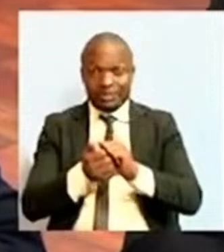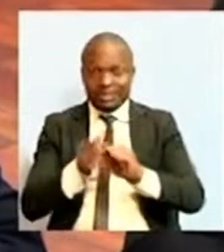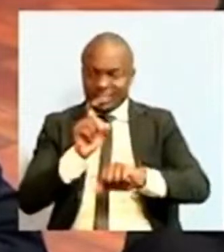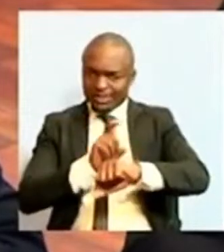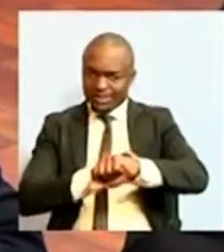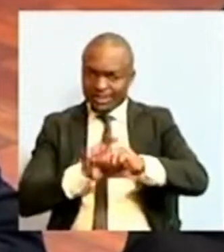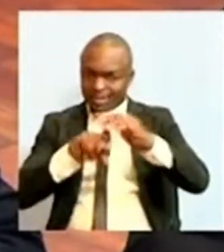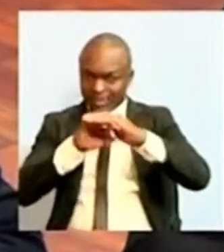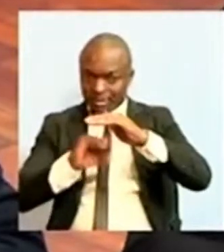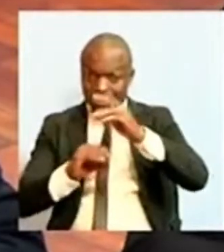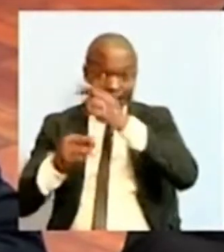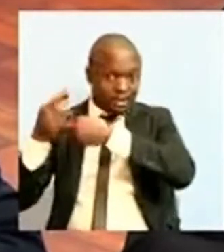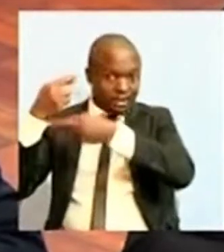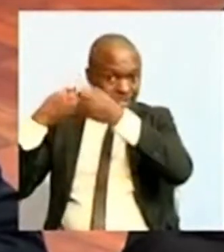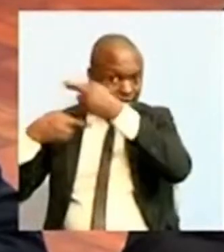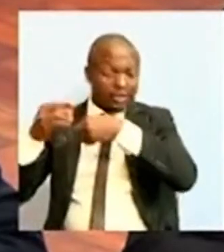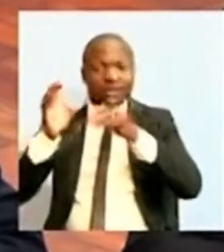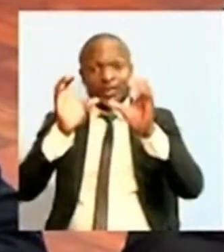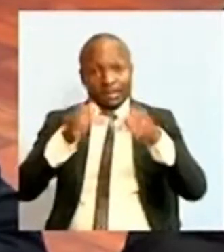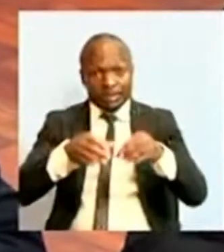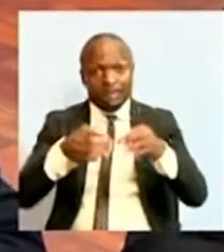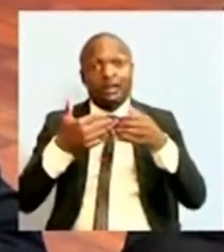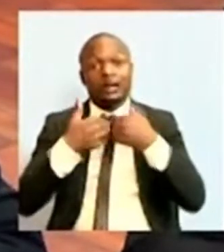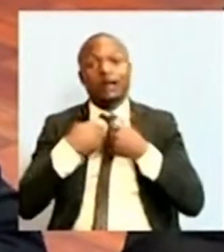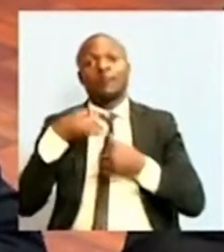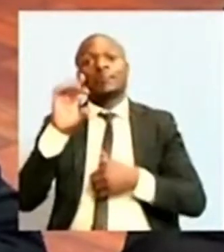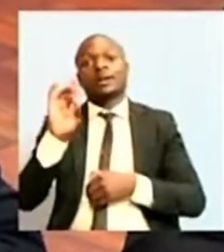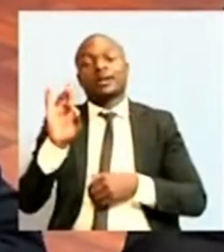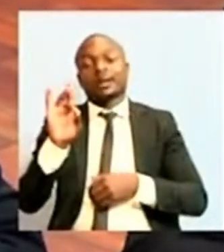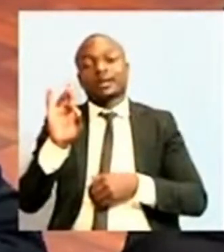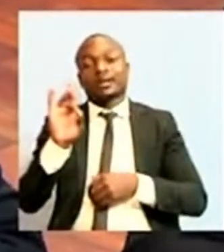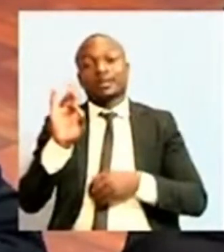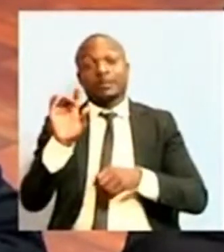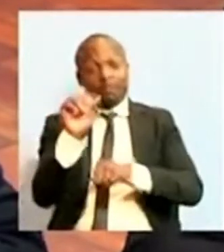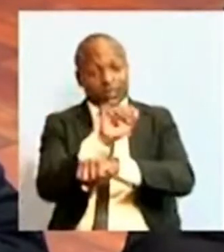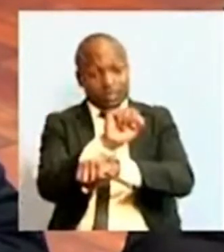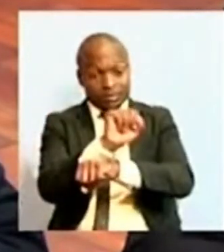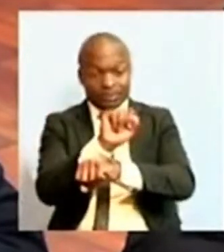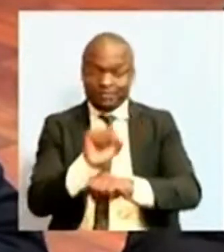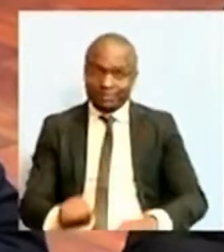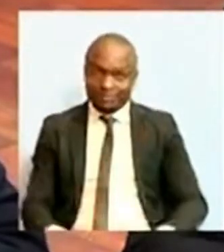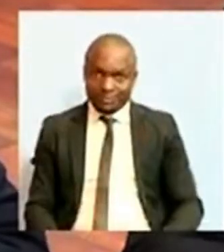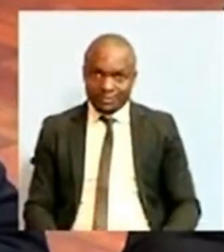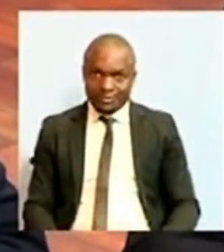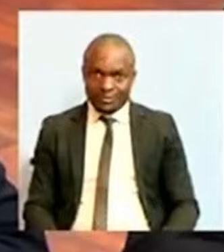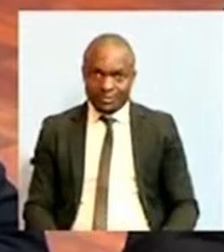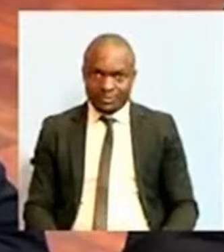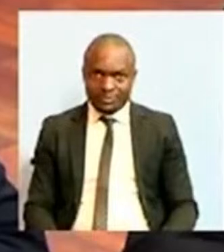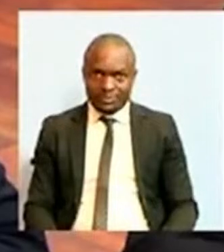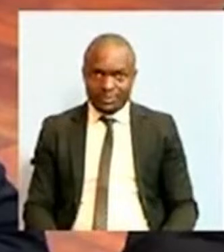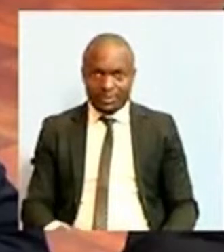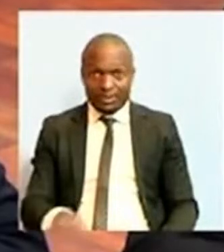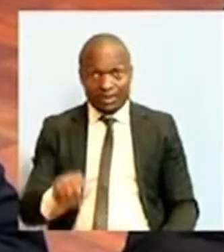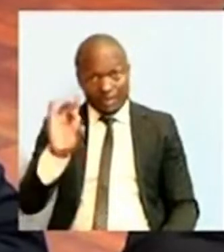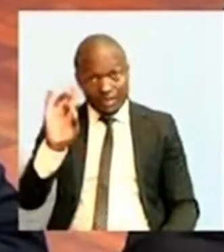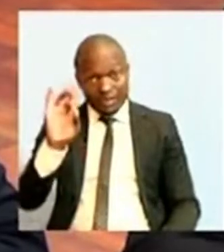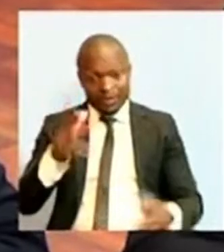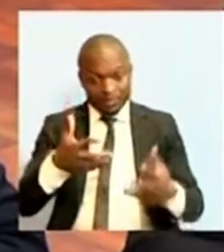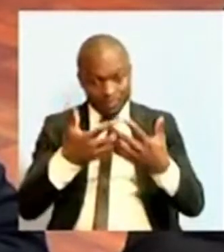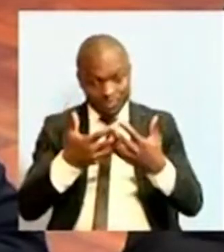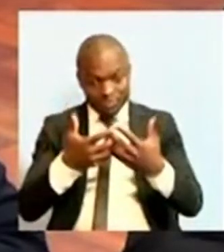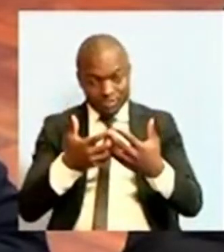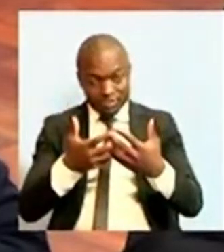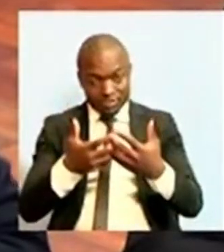during the period under review, the Council had 8 motor vehicles and 8 moving equipment that